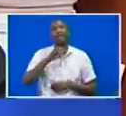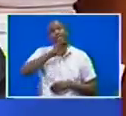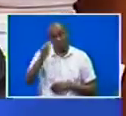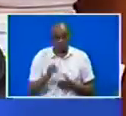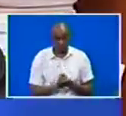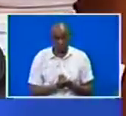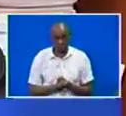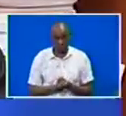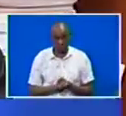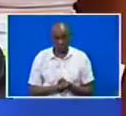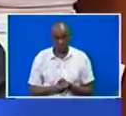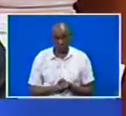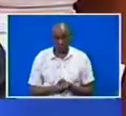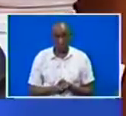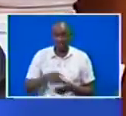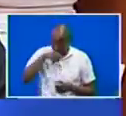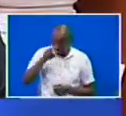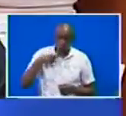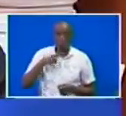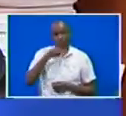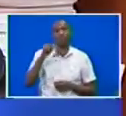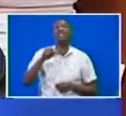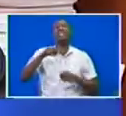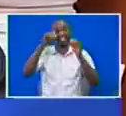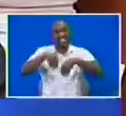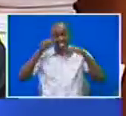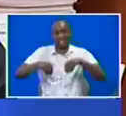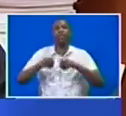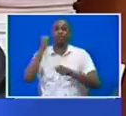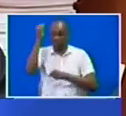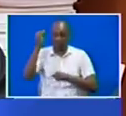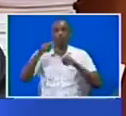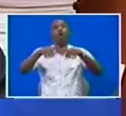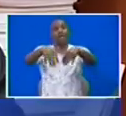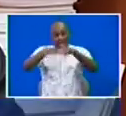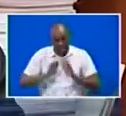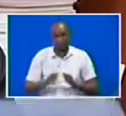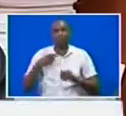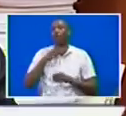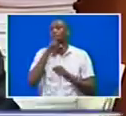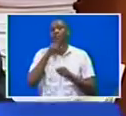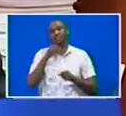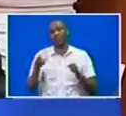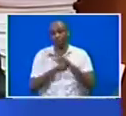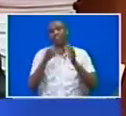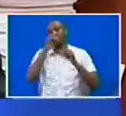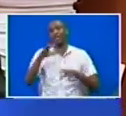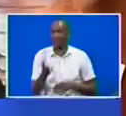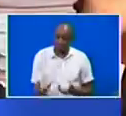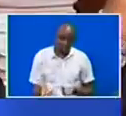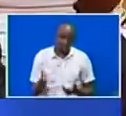dig the political graveyard of Farah Maalim. So